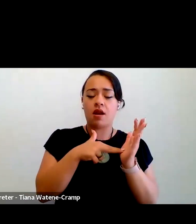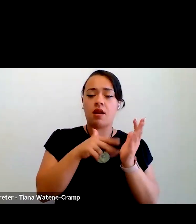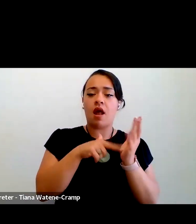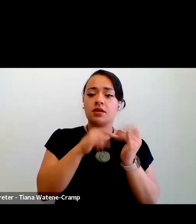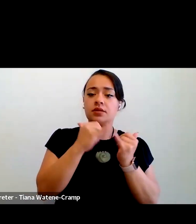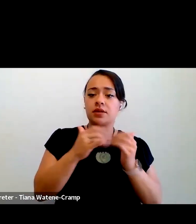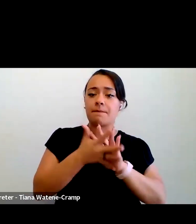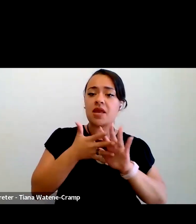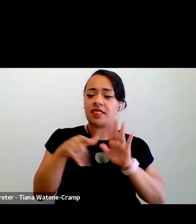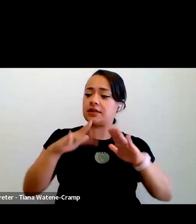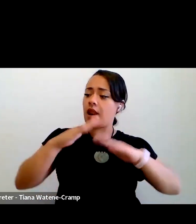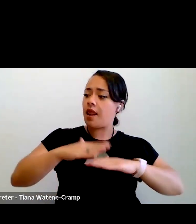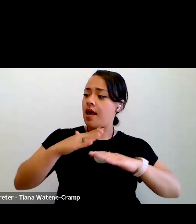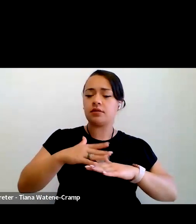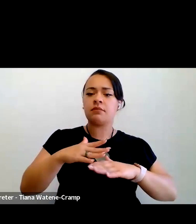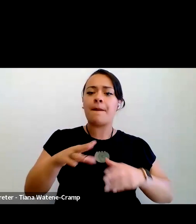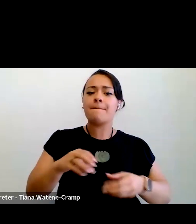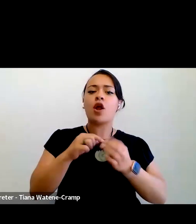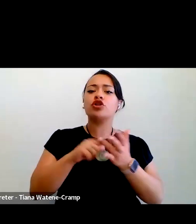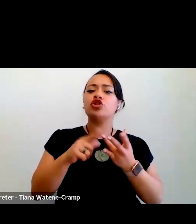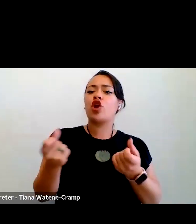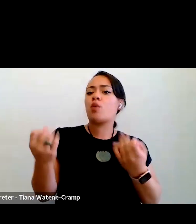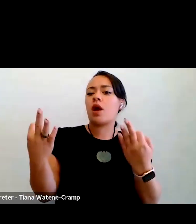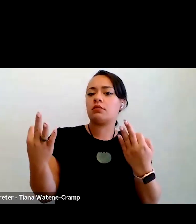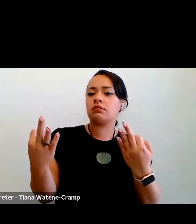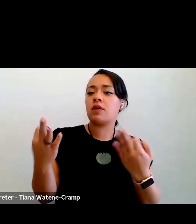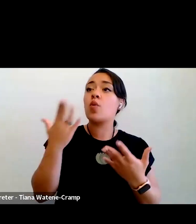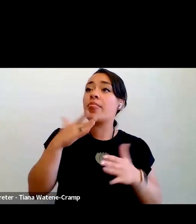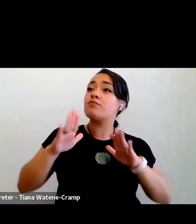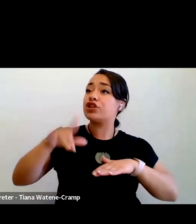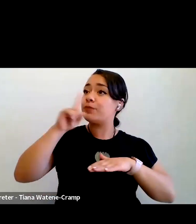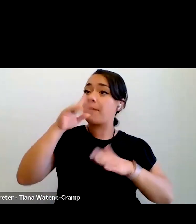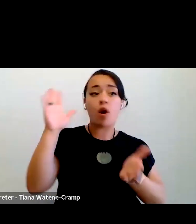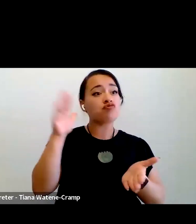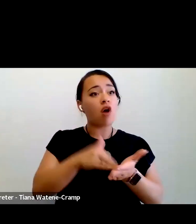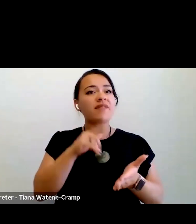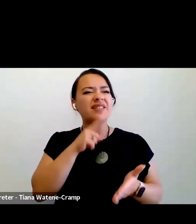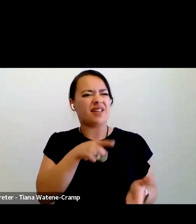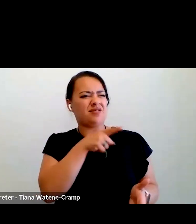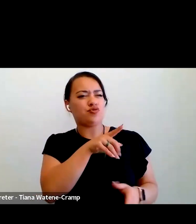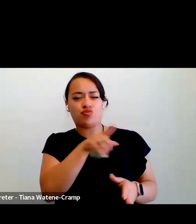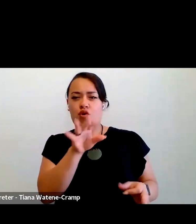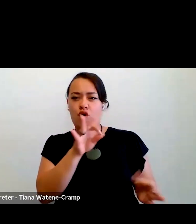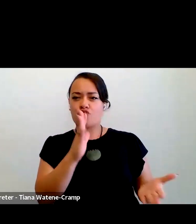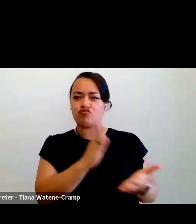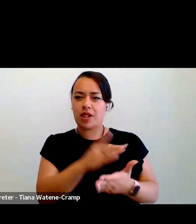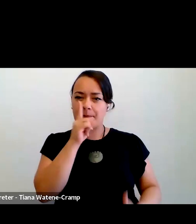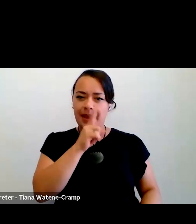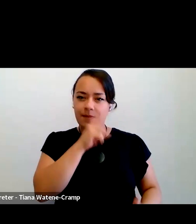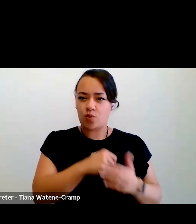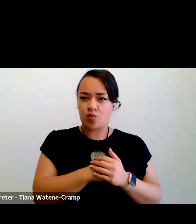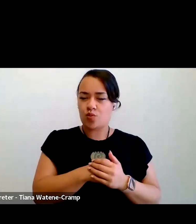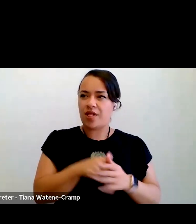of the British First Nations, people did not exist as people. We did not have laws or forms of governance that were recognisable to